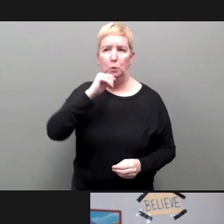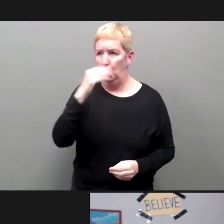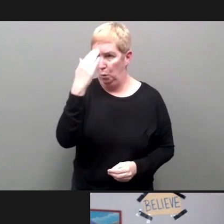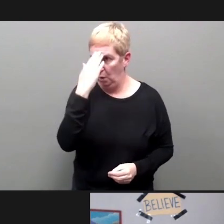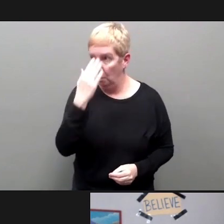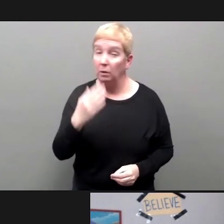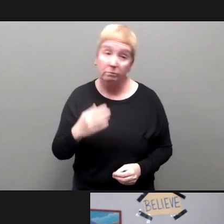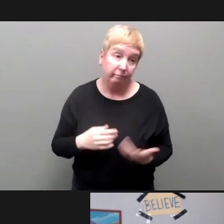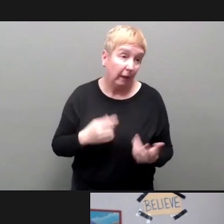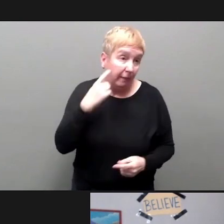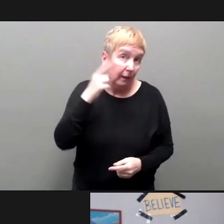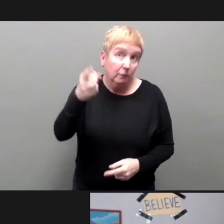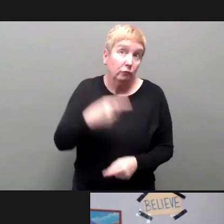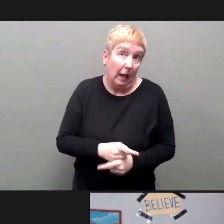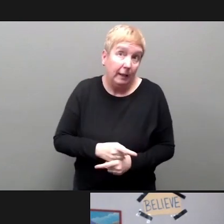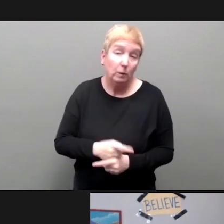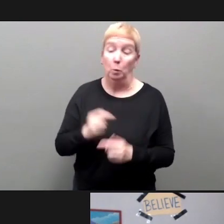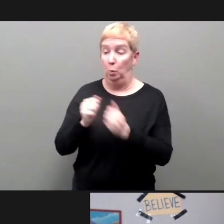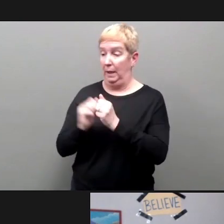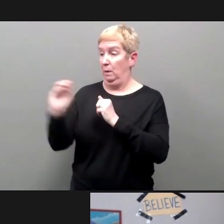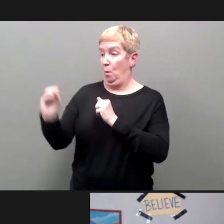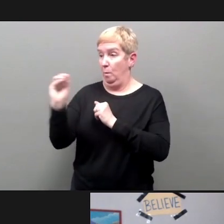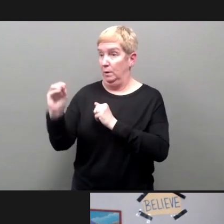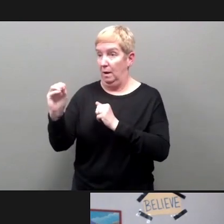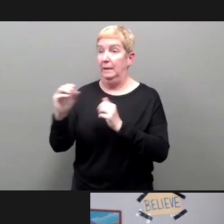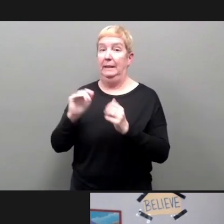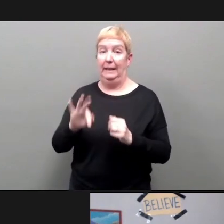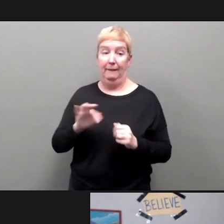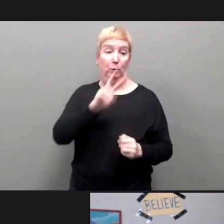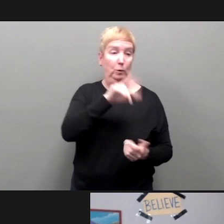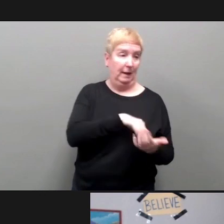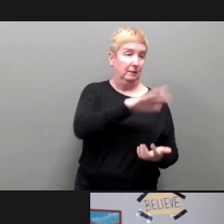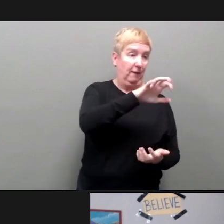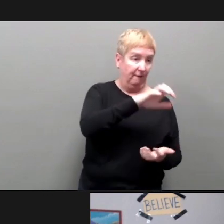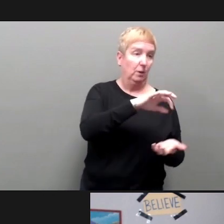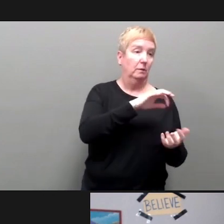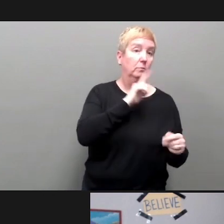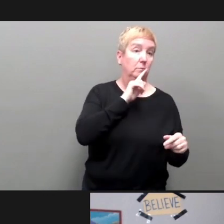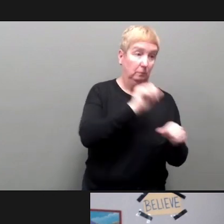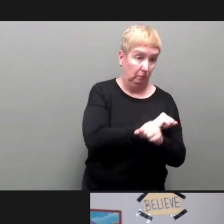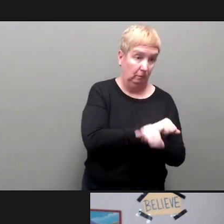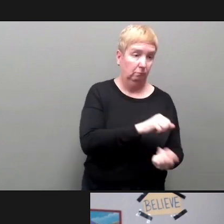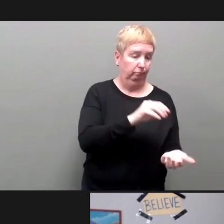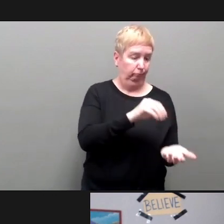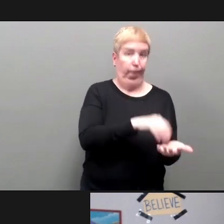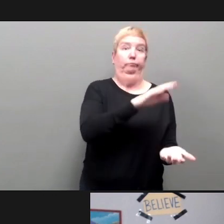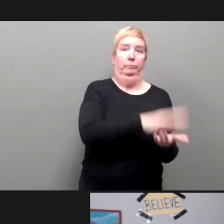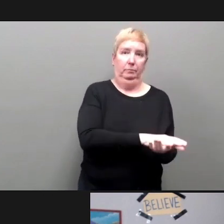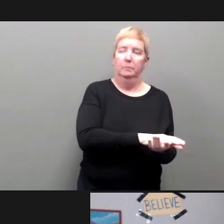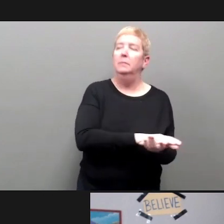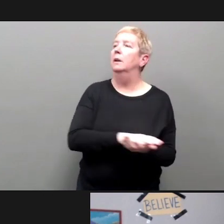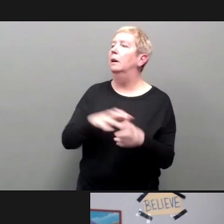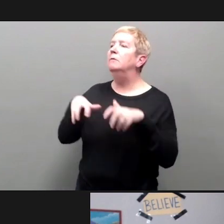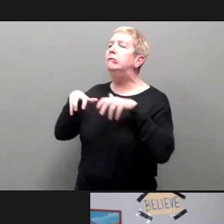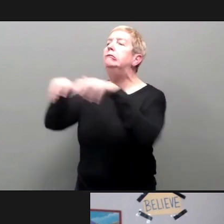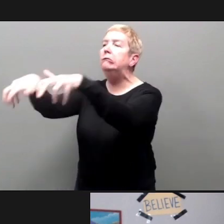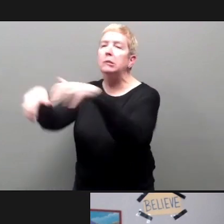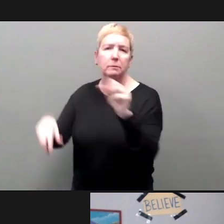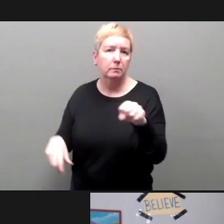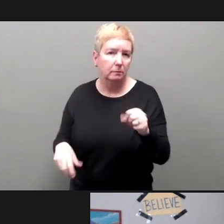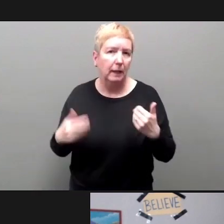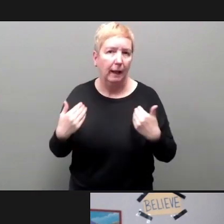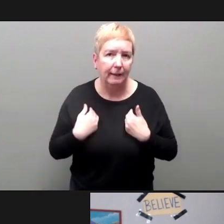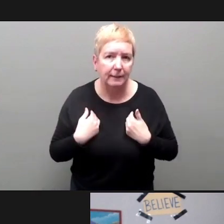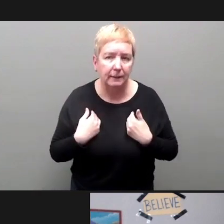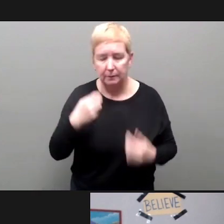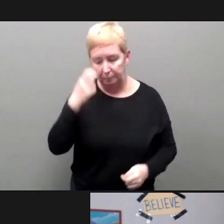change with Omicron. I think part of the multiplier effect when it first came out was to try to encourage us